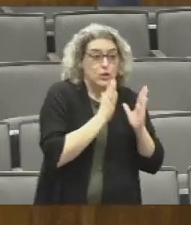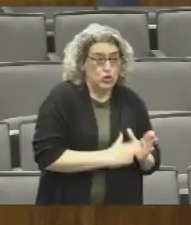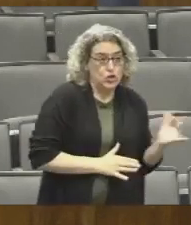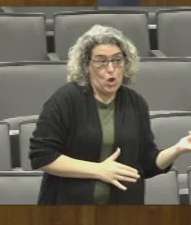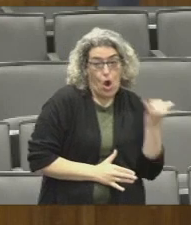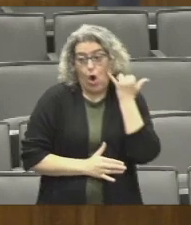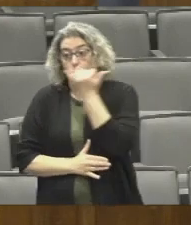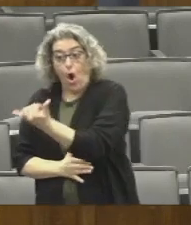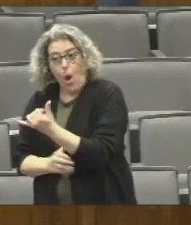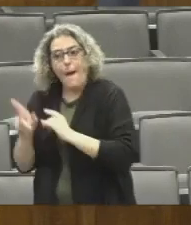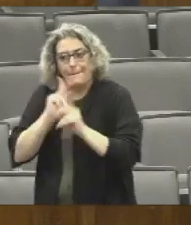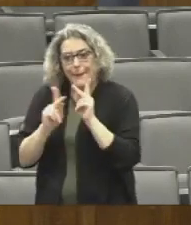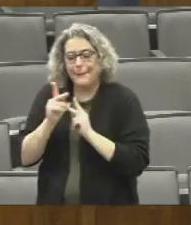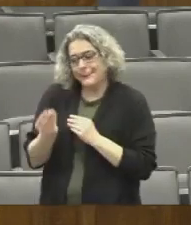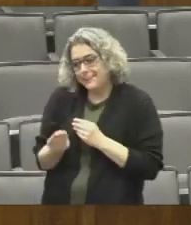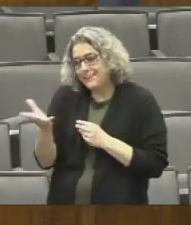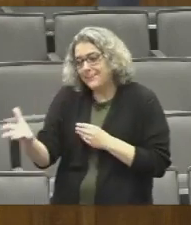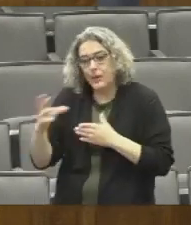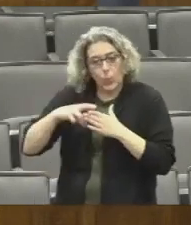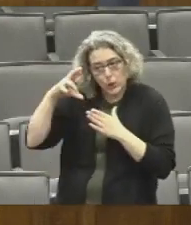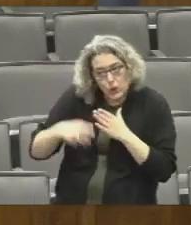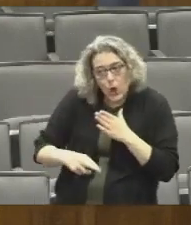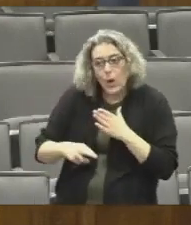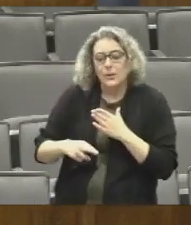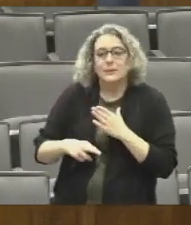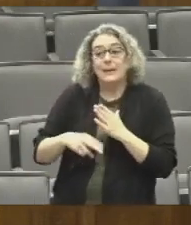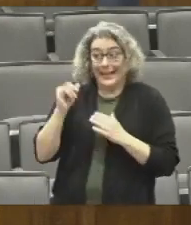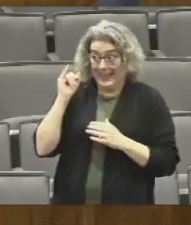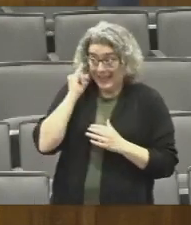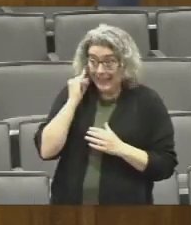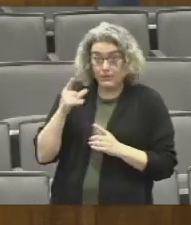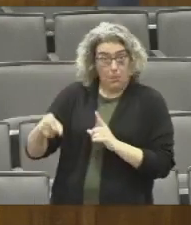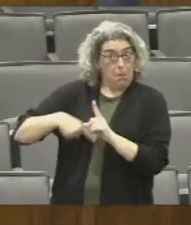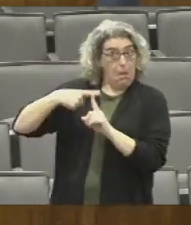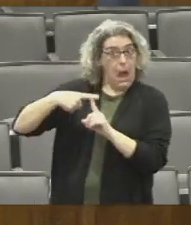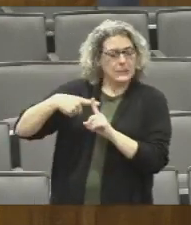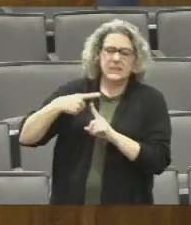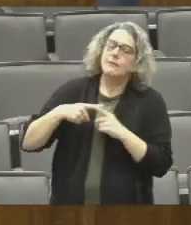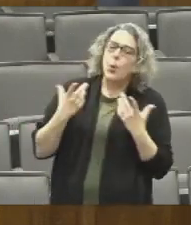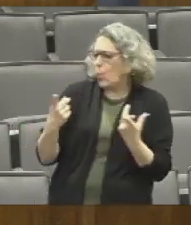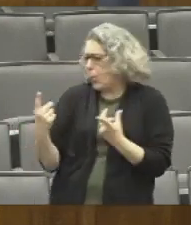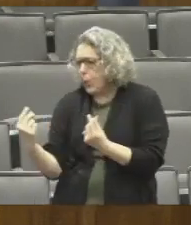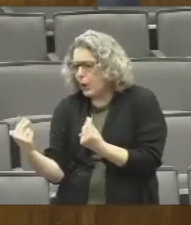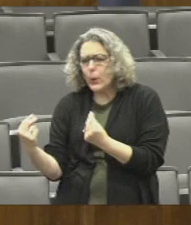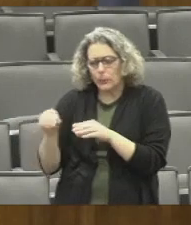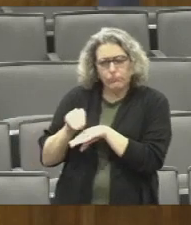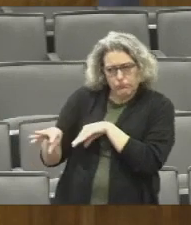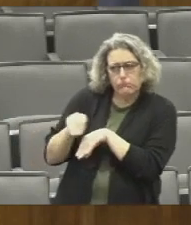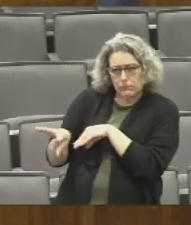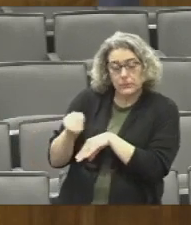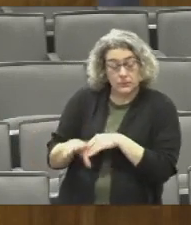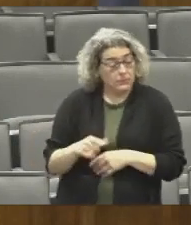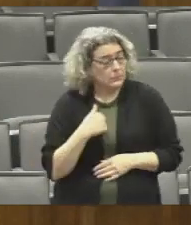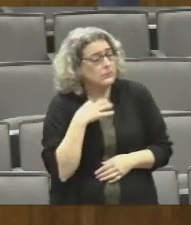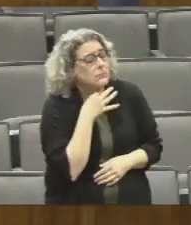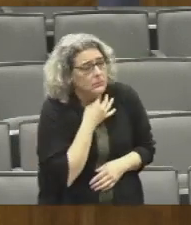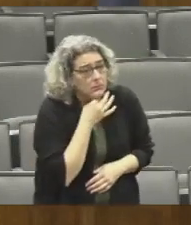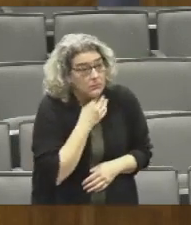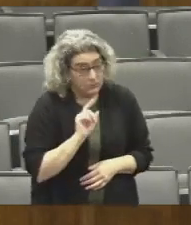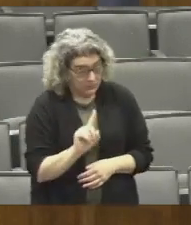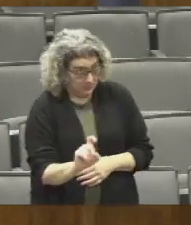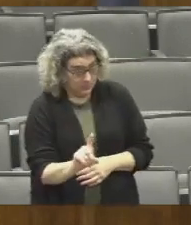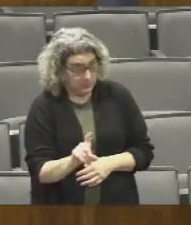them guidance if there's a positive result. My concern would be, are there contact tracers that